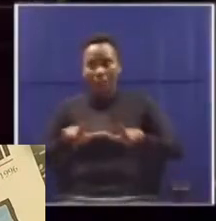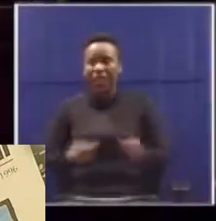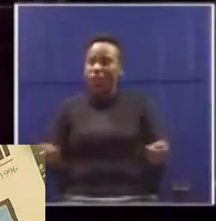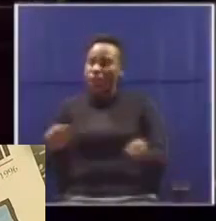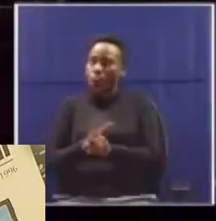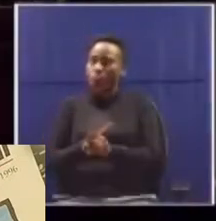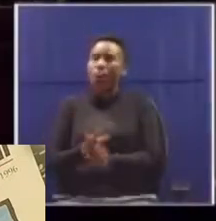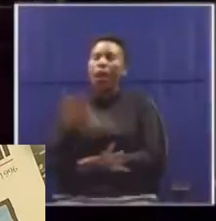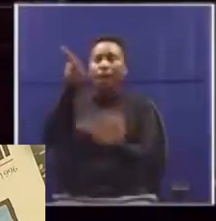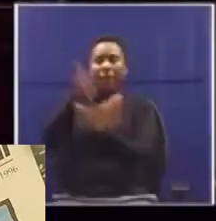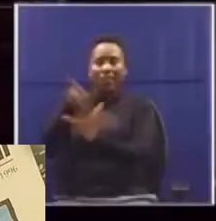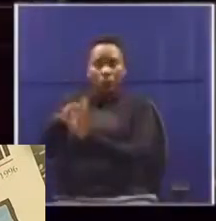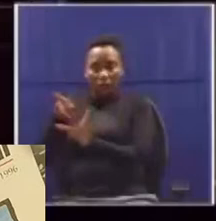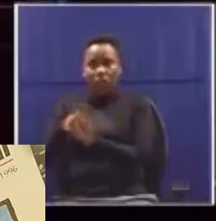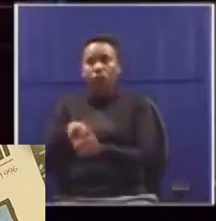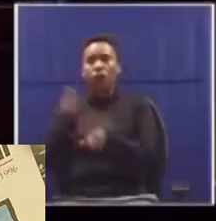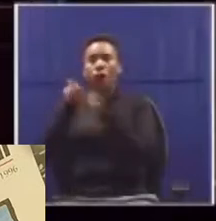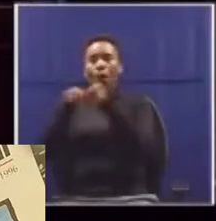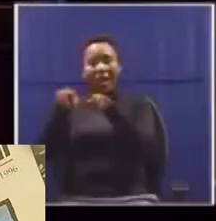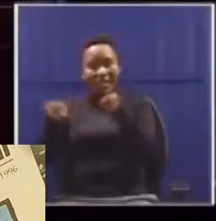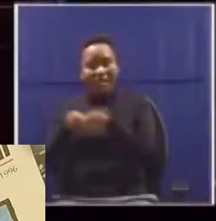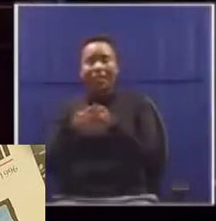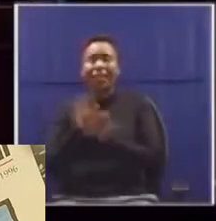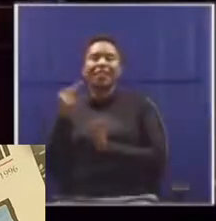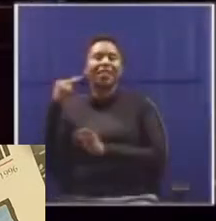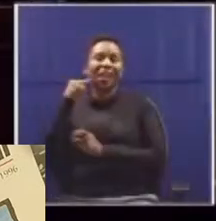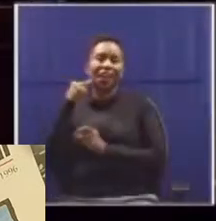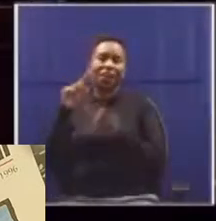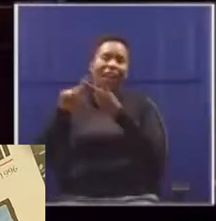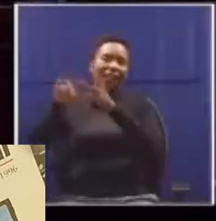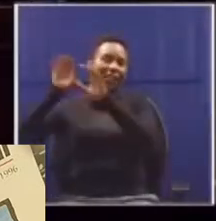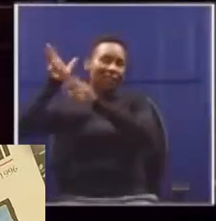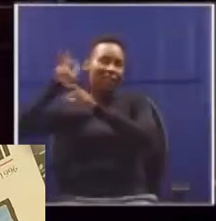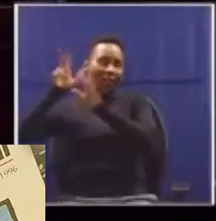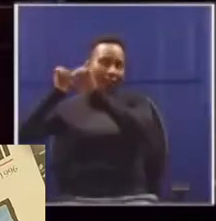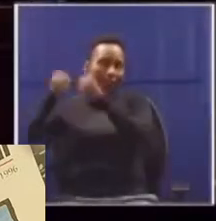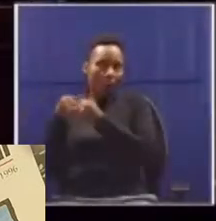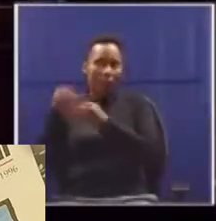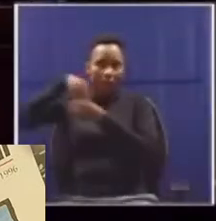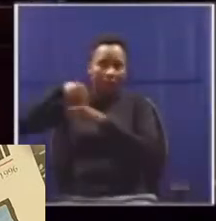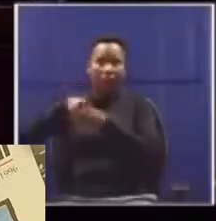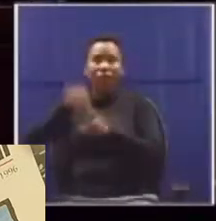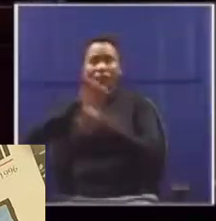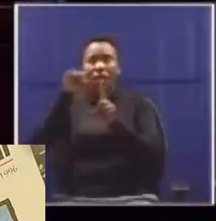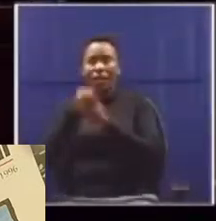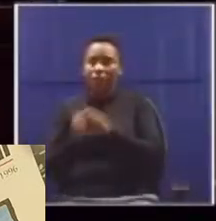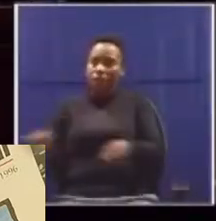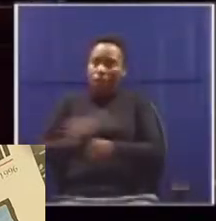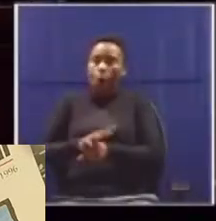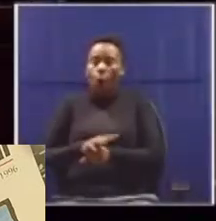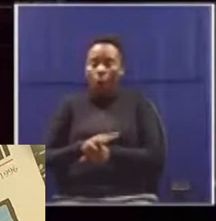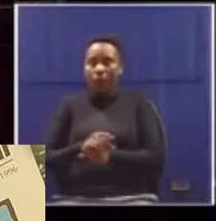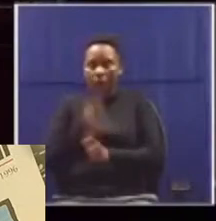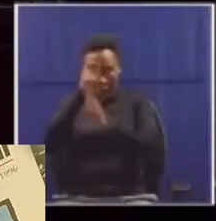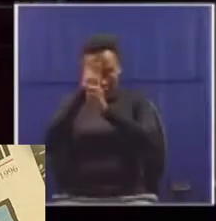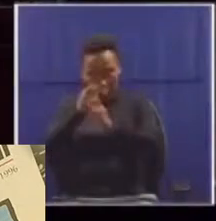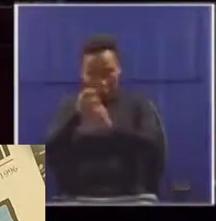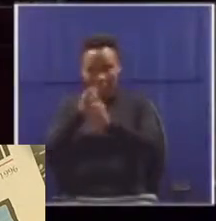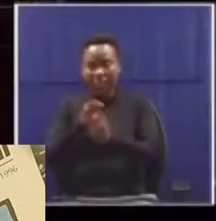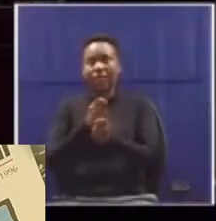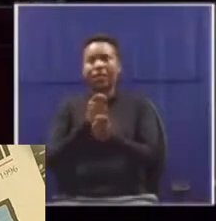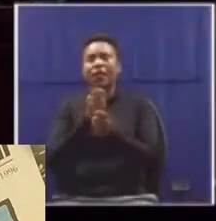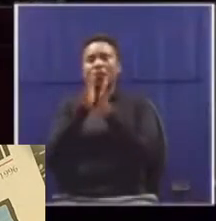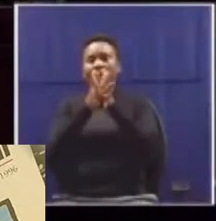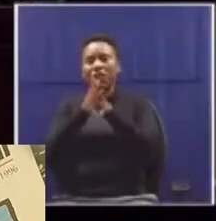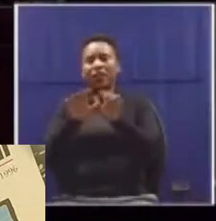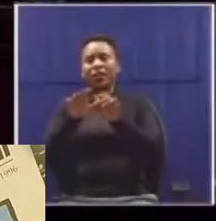participation of hearing impaired individuals and Society recognizing sign languages and official language